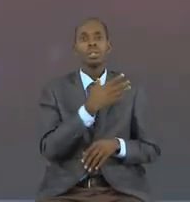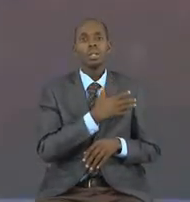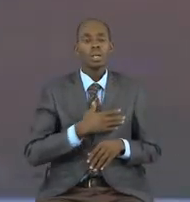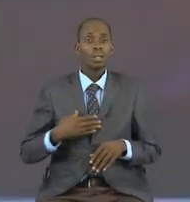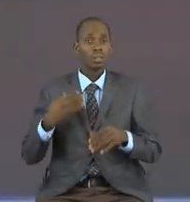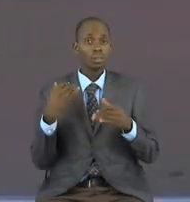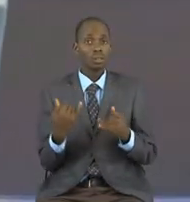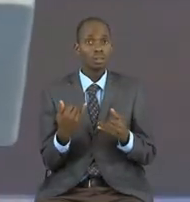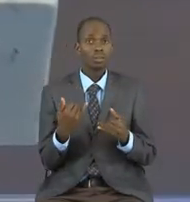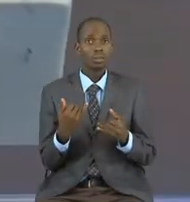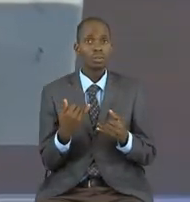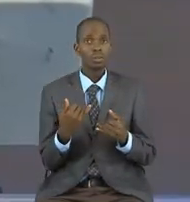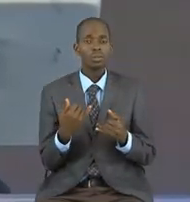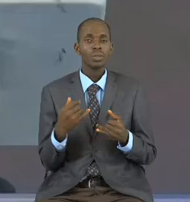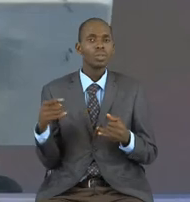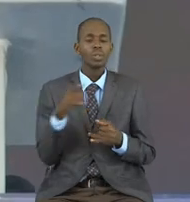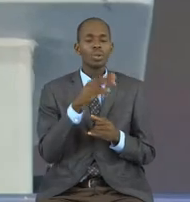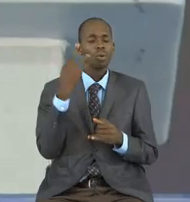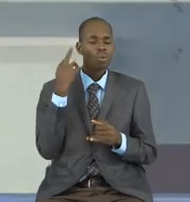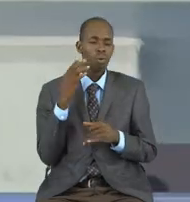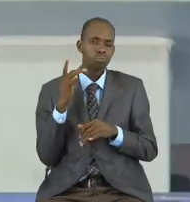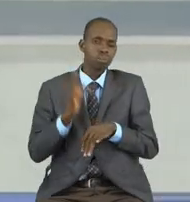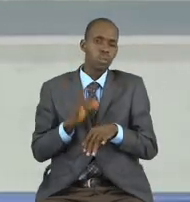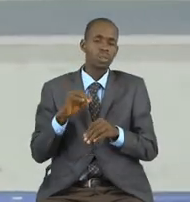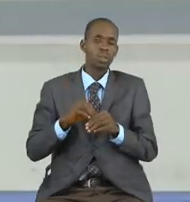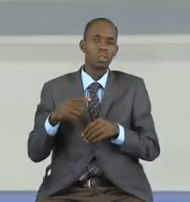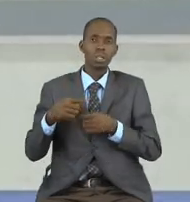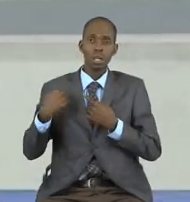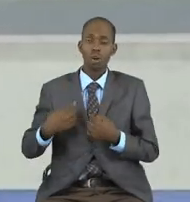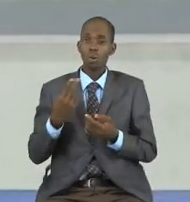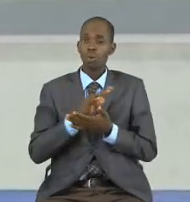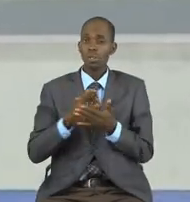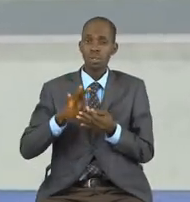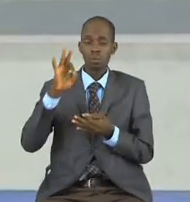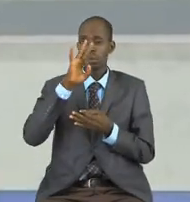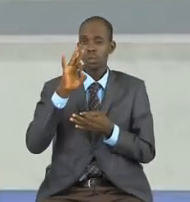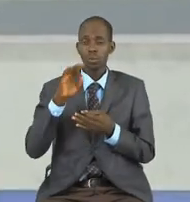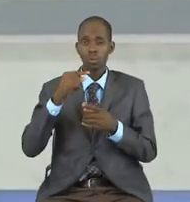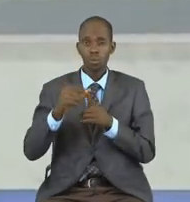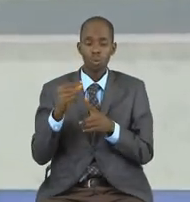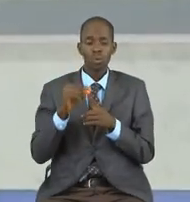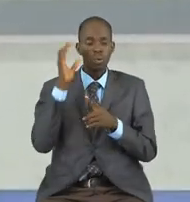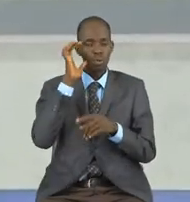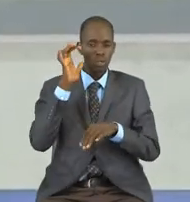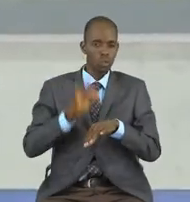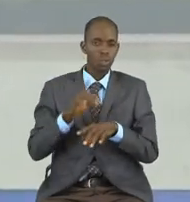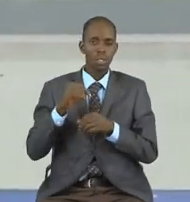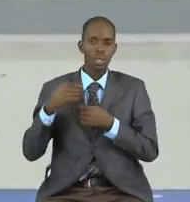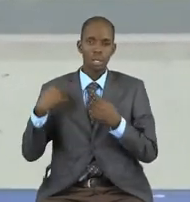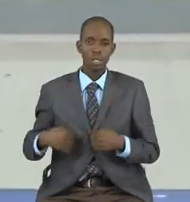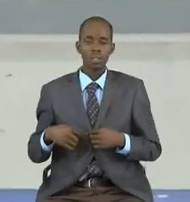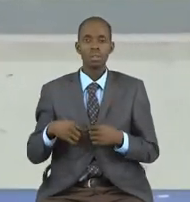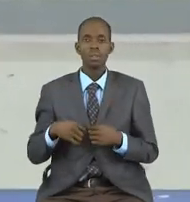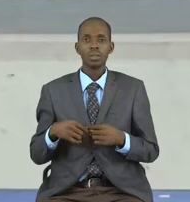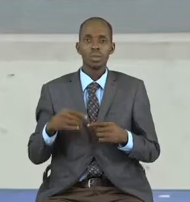they were pricked in their hearts. Holy Ghost message will cut the heart, prick the heart, will